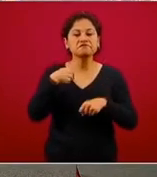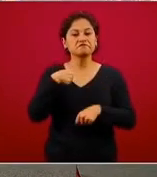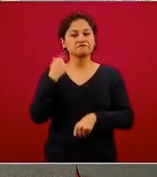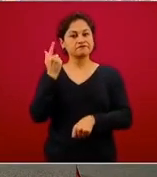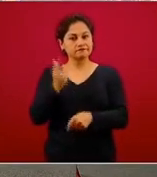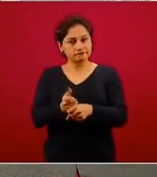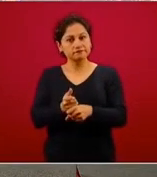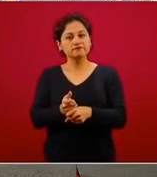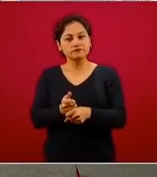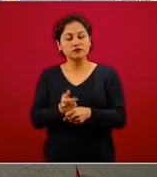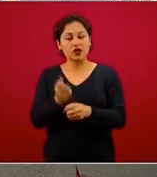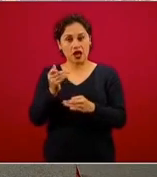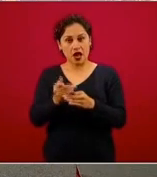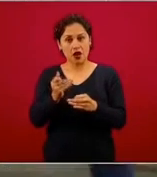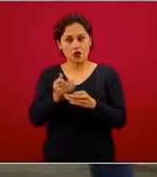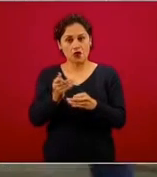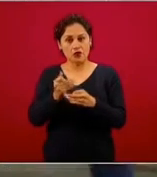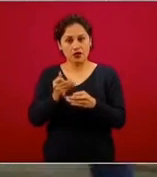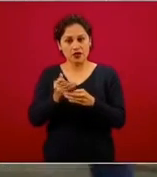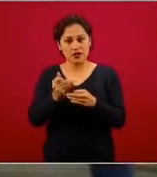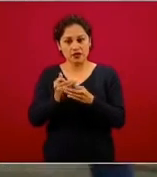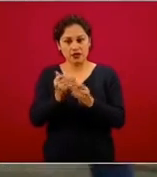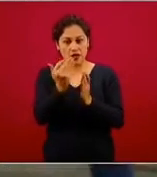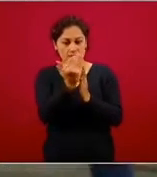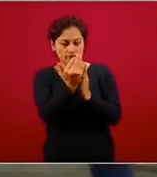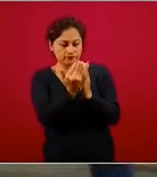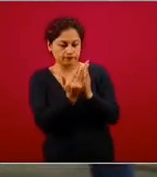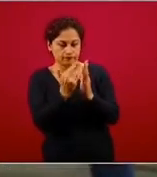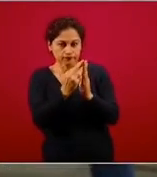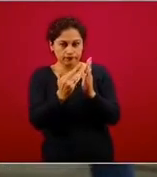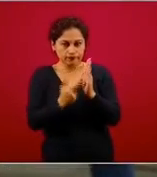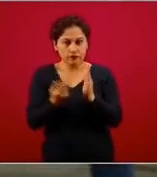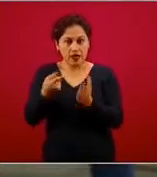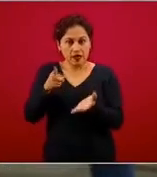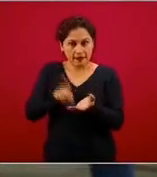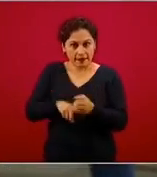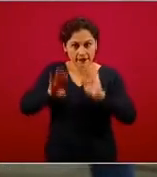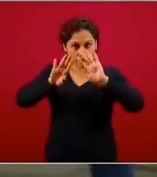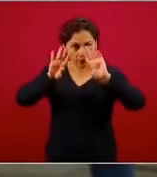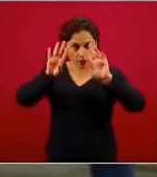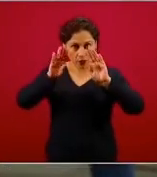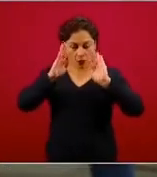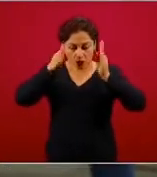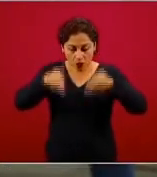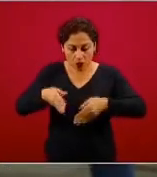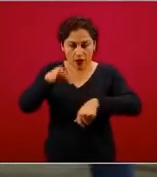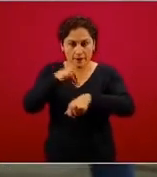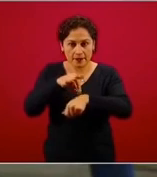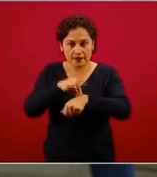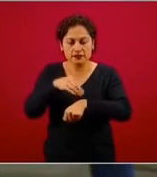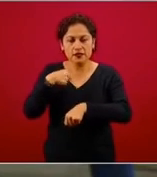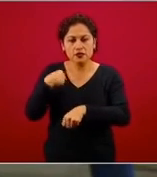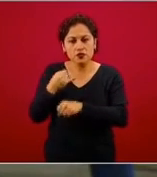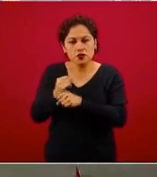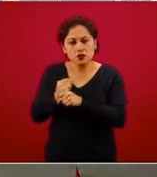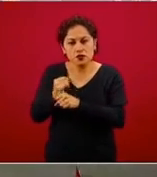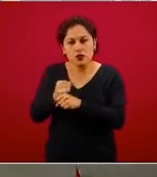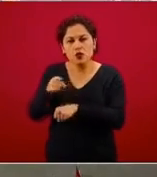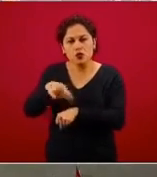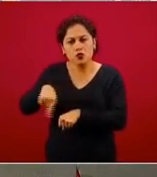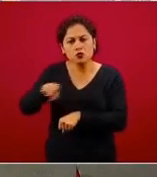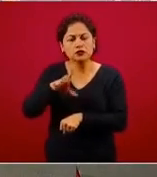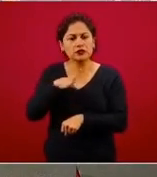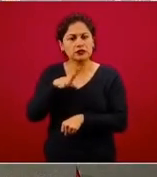According to what I've heard, it seems like there are measures being taken to deal with this in terms of medicines to